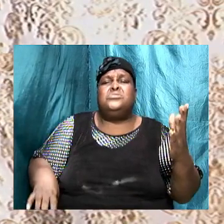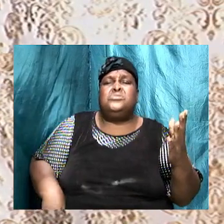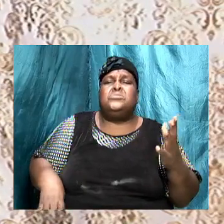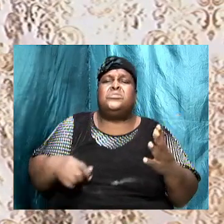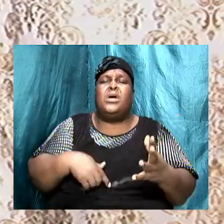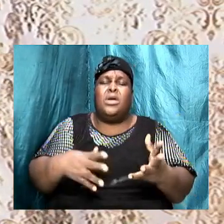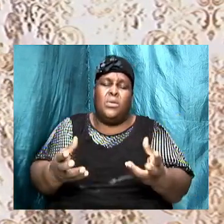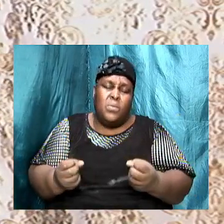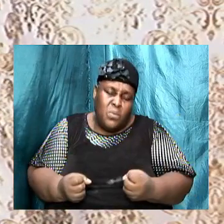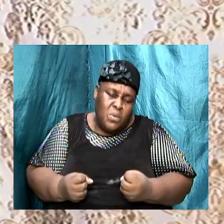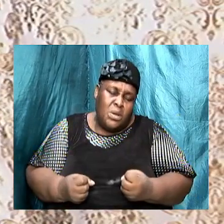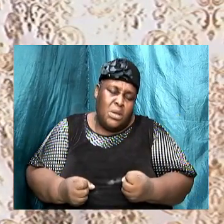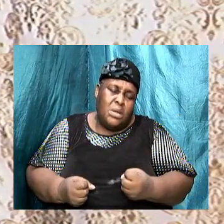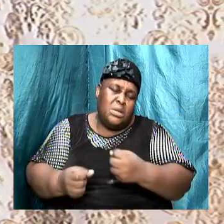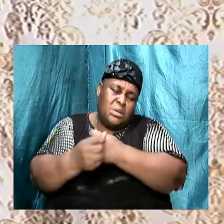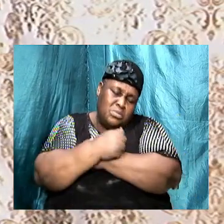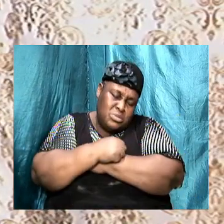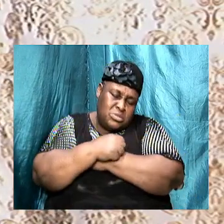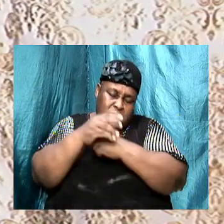the teachings of the apostles.